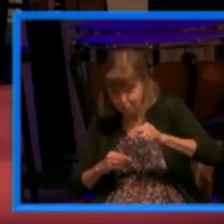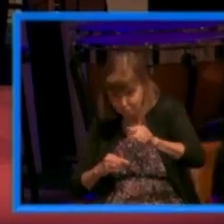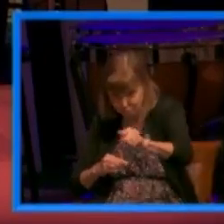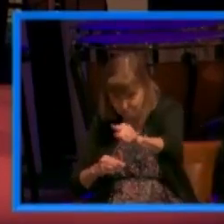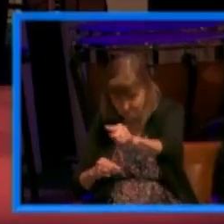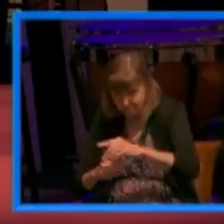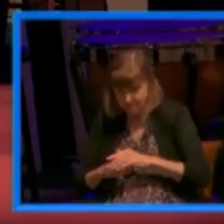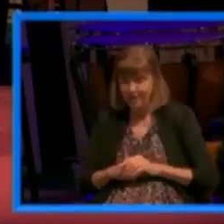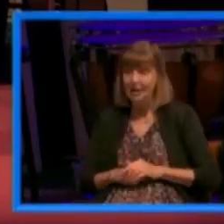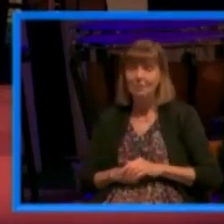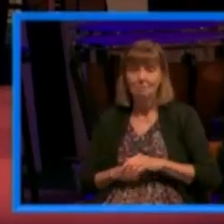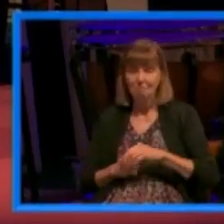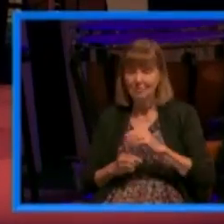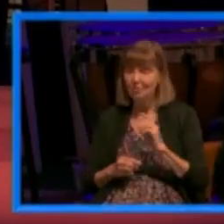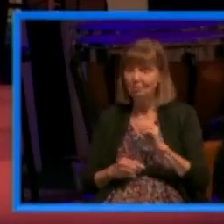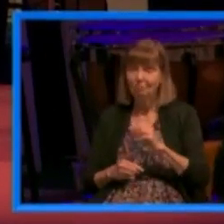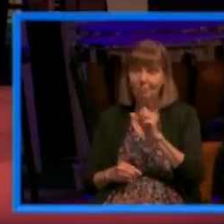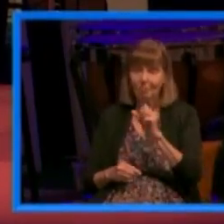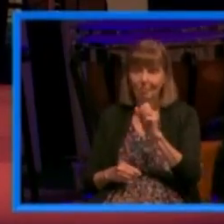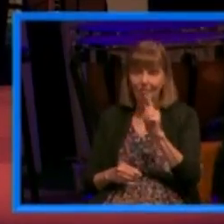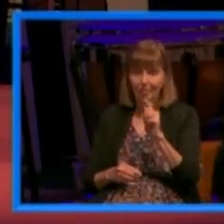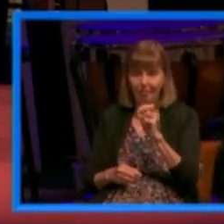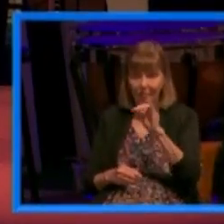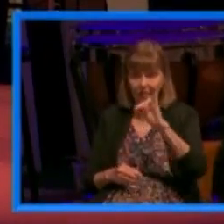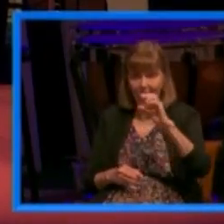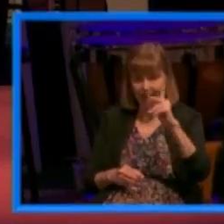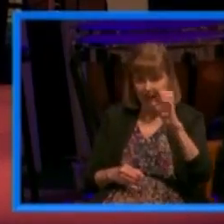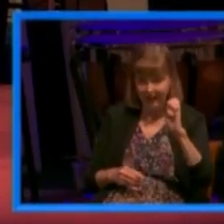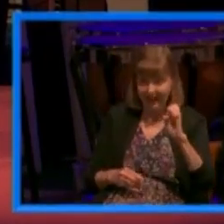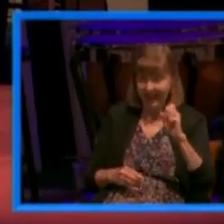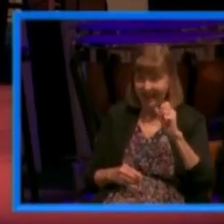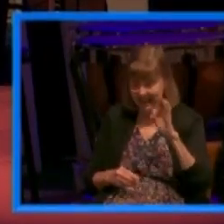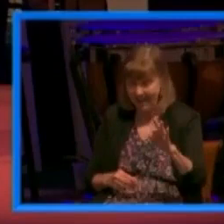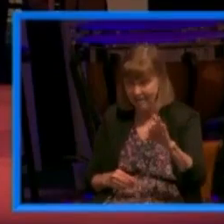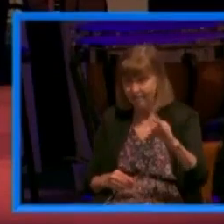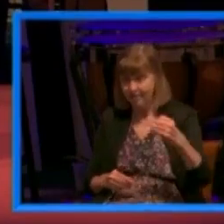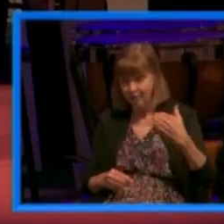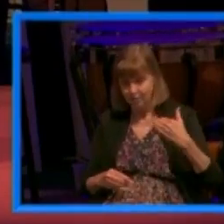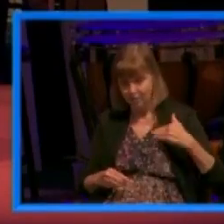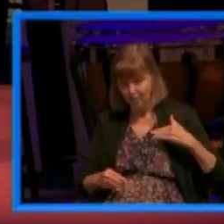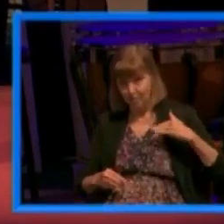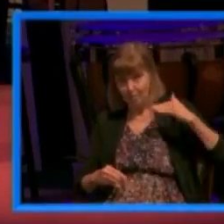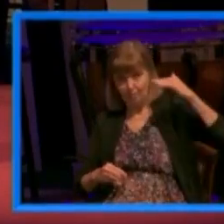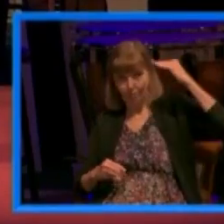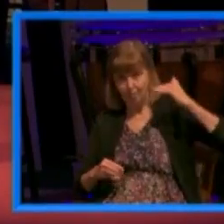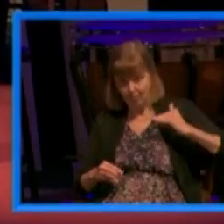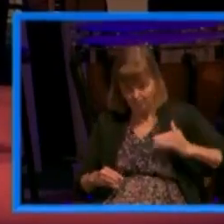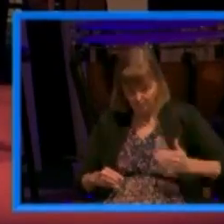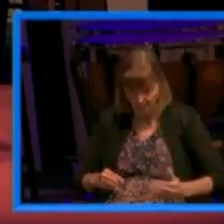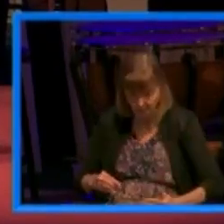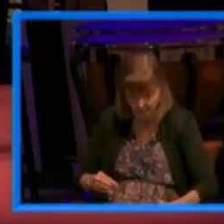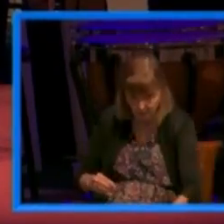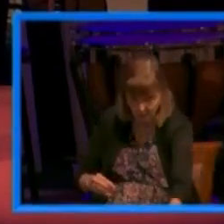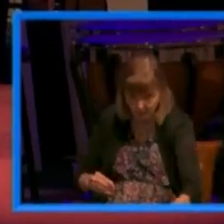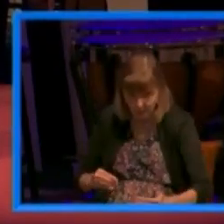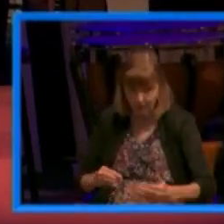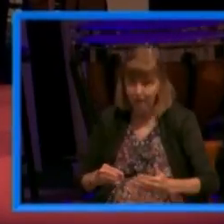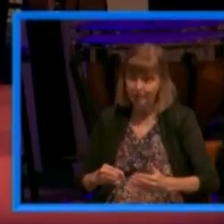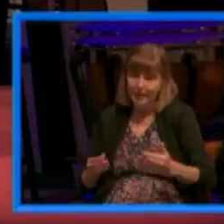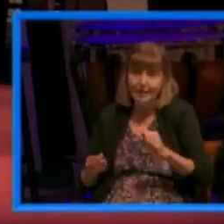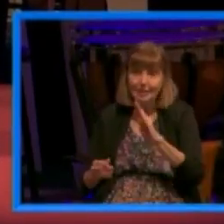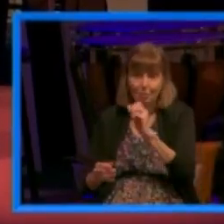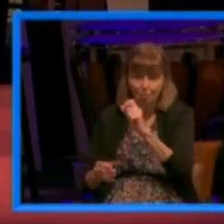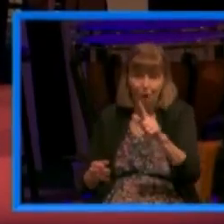outside of that plate or above the chest or below the knees, it's a ball. And sometimes the umpire's blind and you got to tell him, but it's a